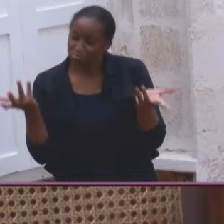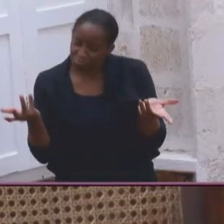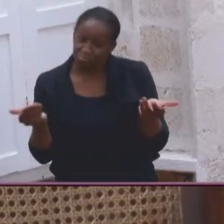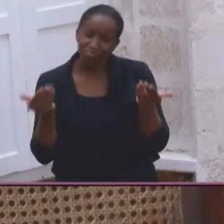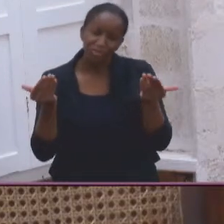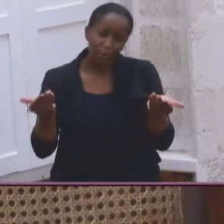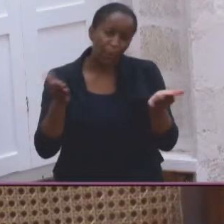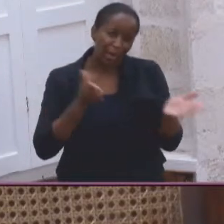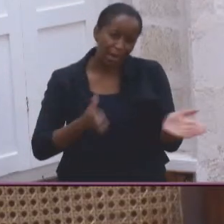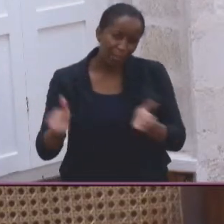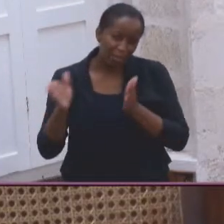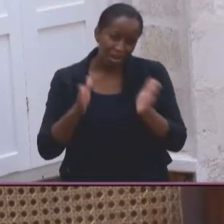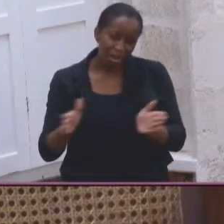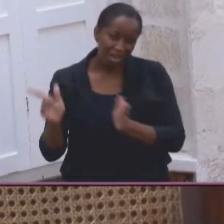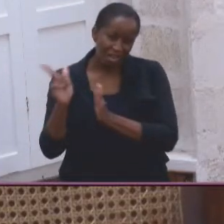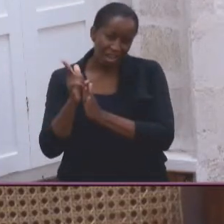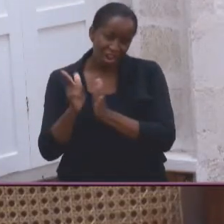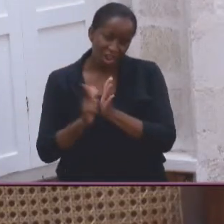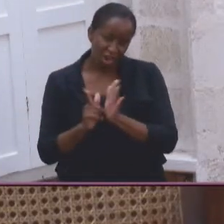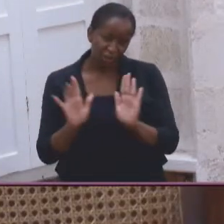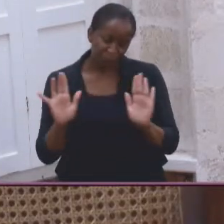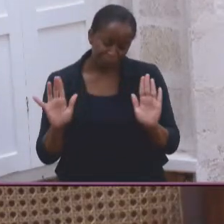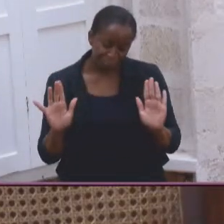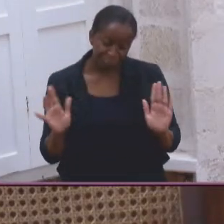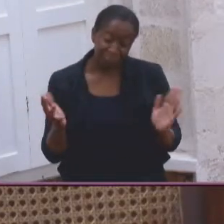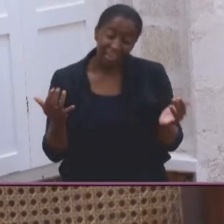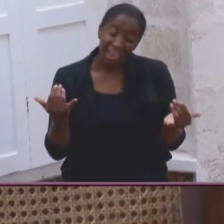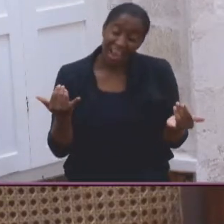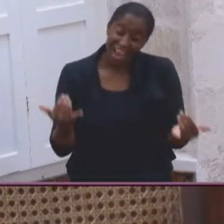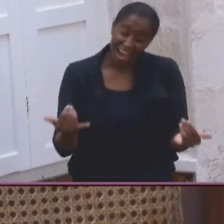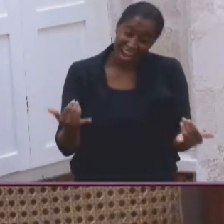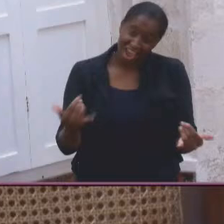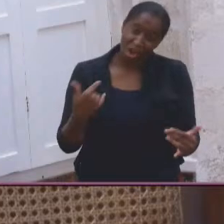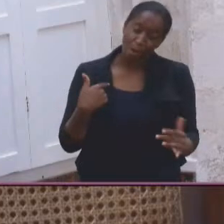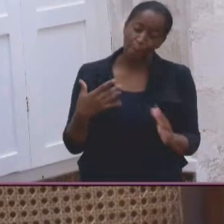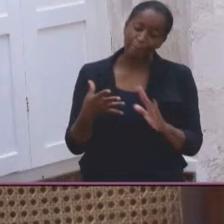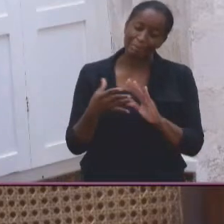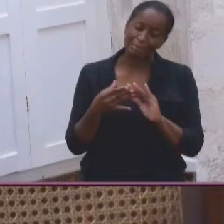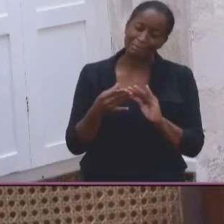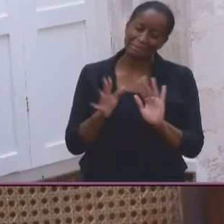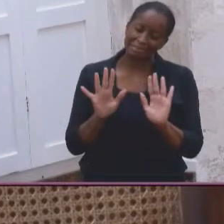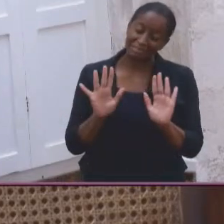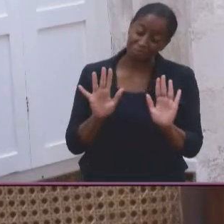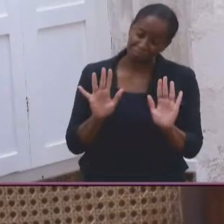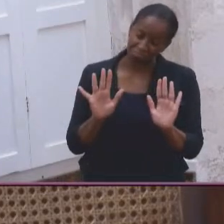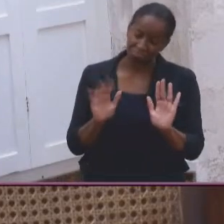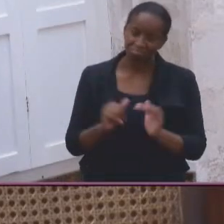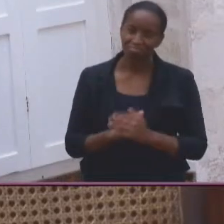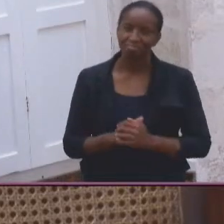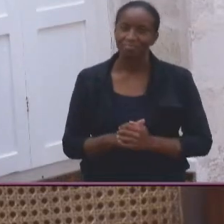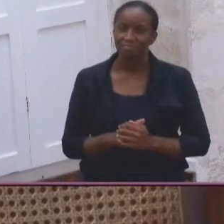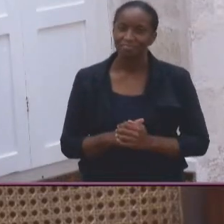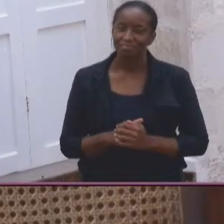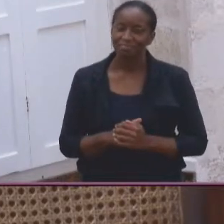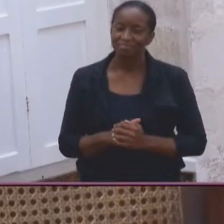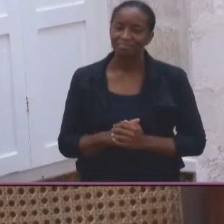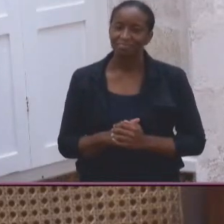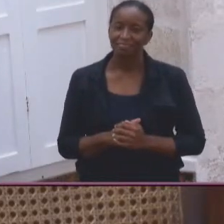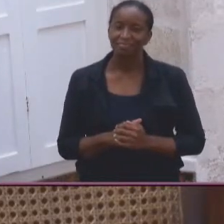So here's where I will go out onto a limb and say, what would happen, what would I do, sir, if I had that